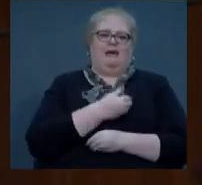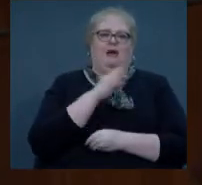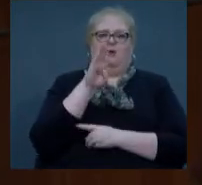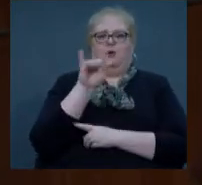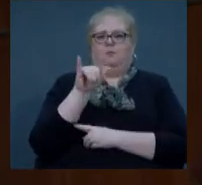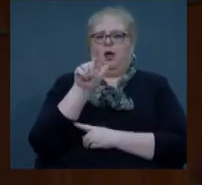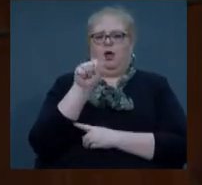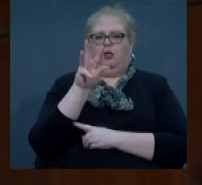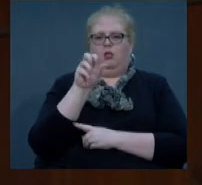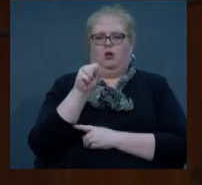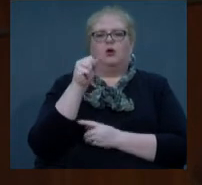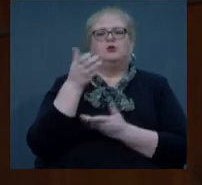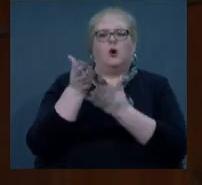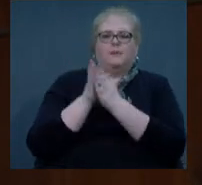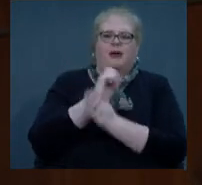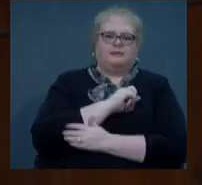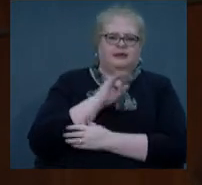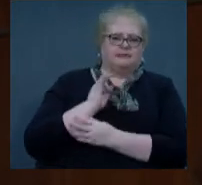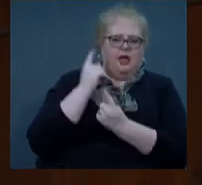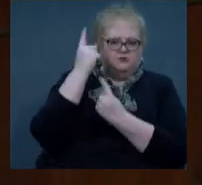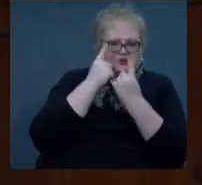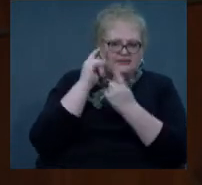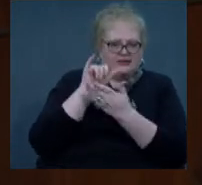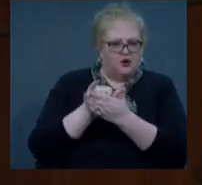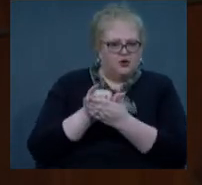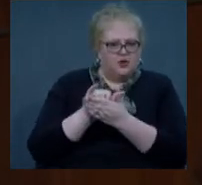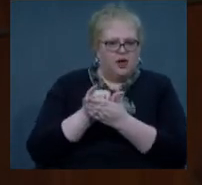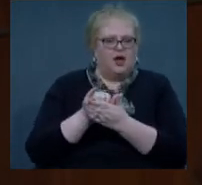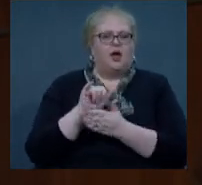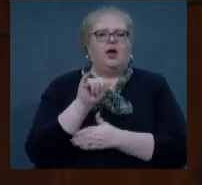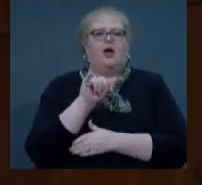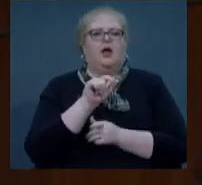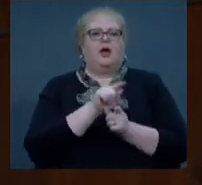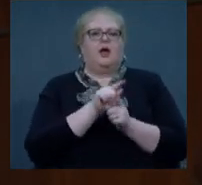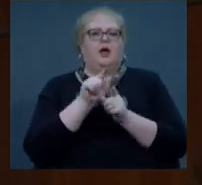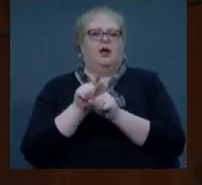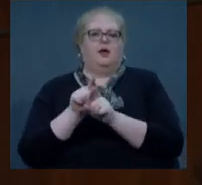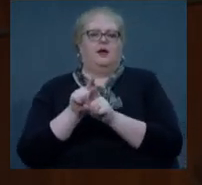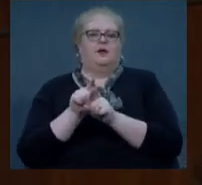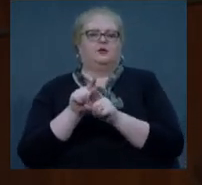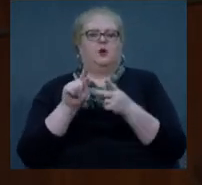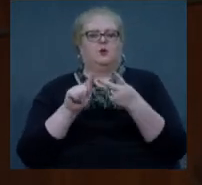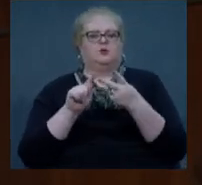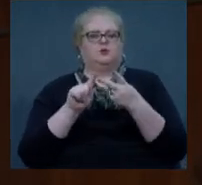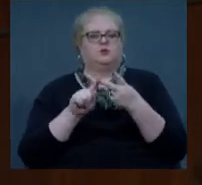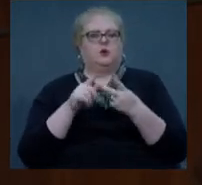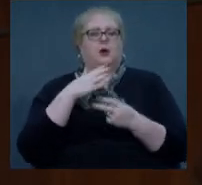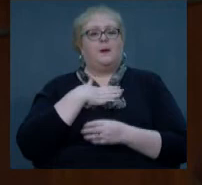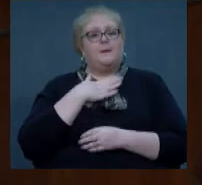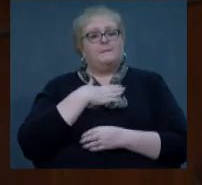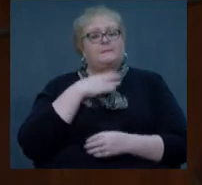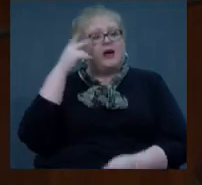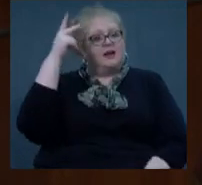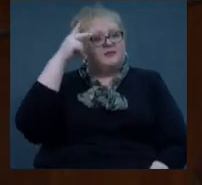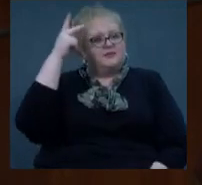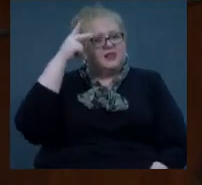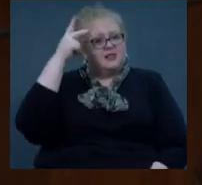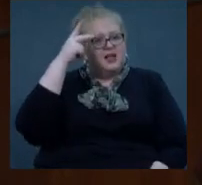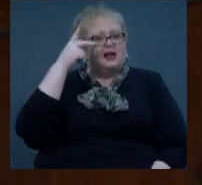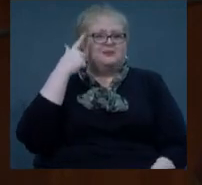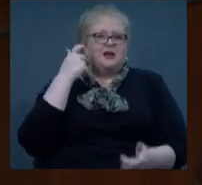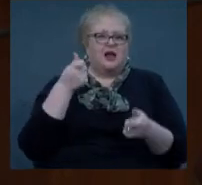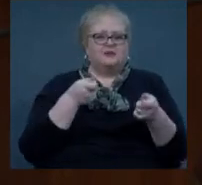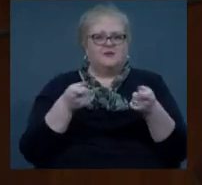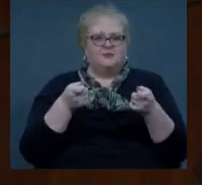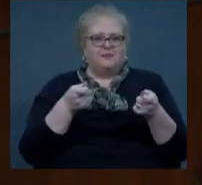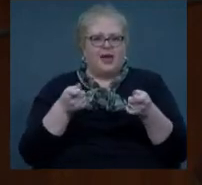that. And the only other thing I have is it comes from my philosophy of managing for